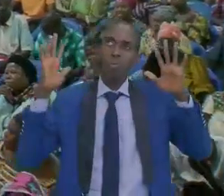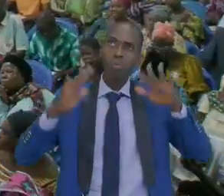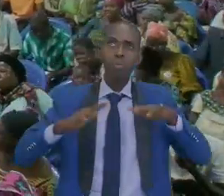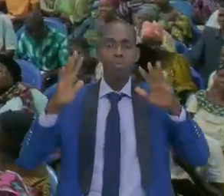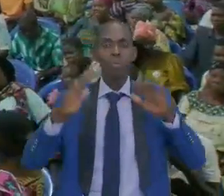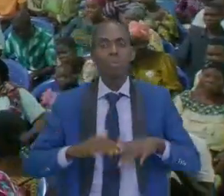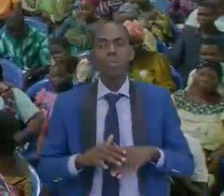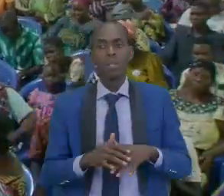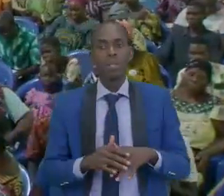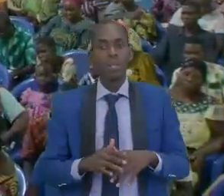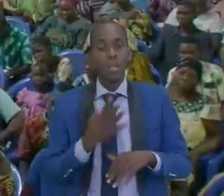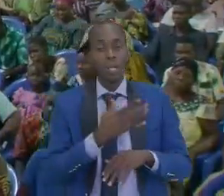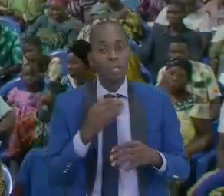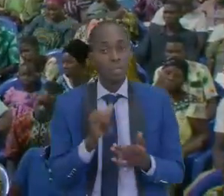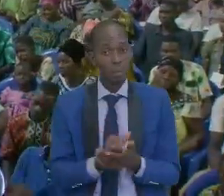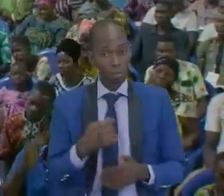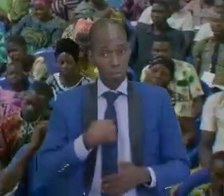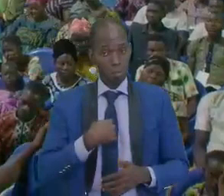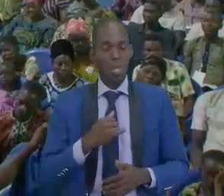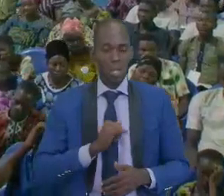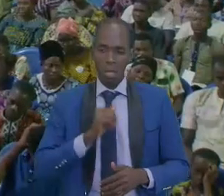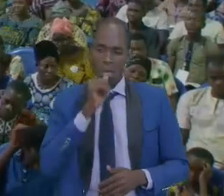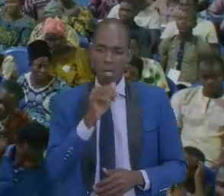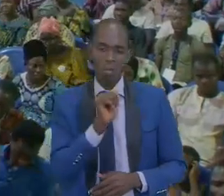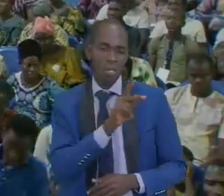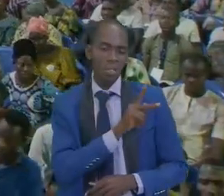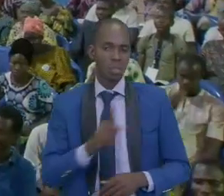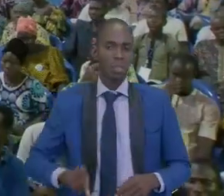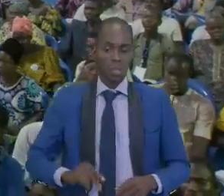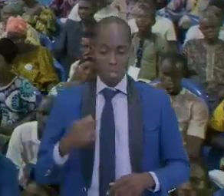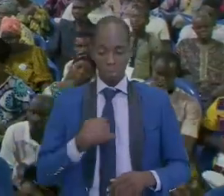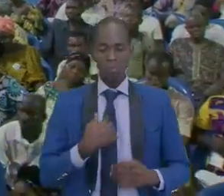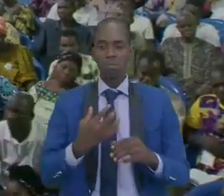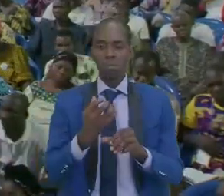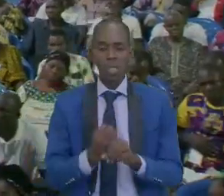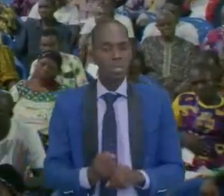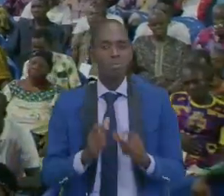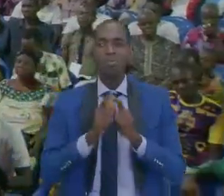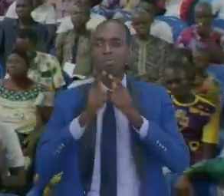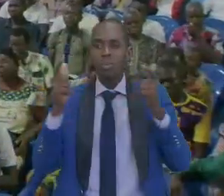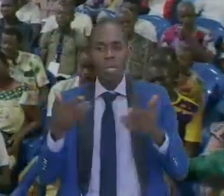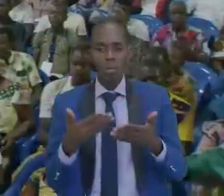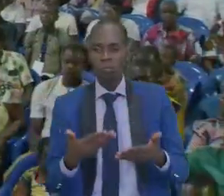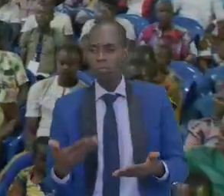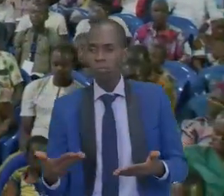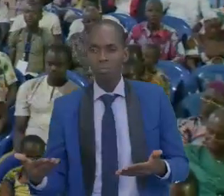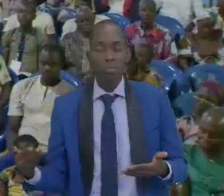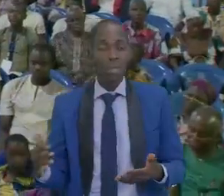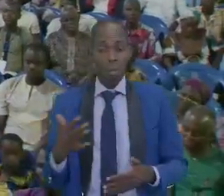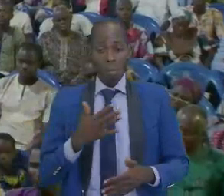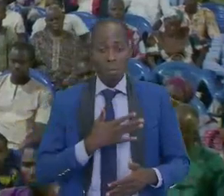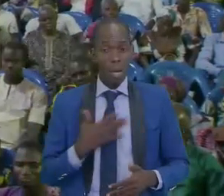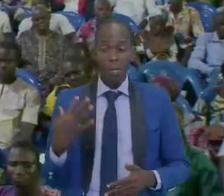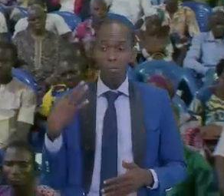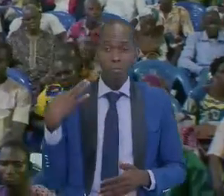He said, I am a king. I have great position. My position does not even make